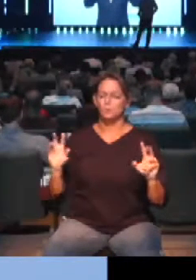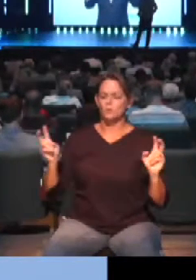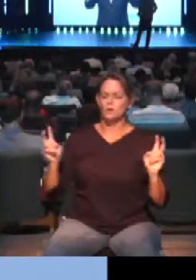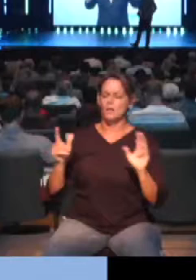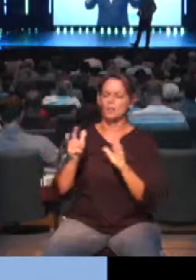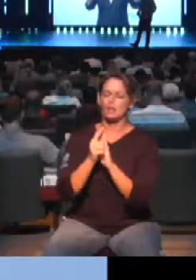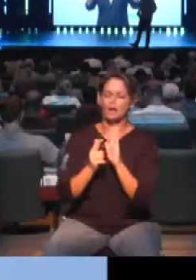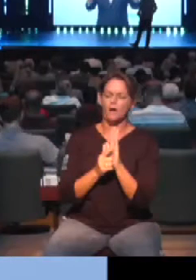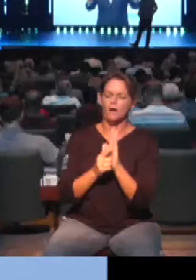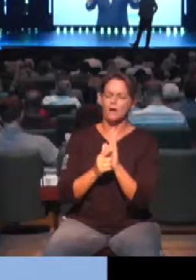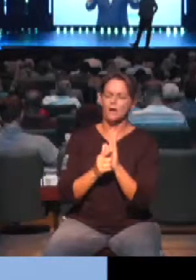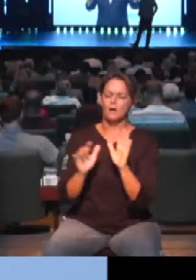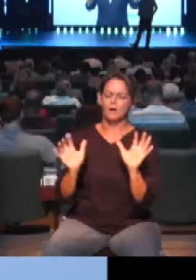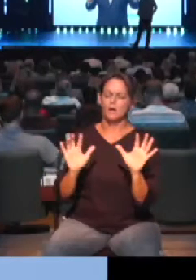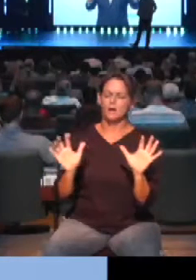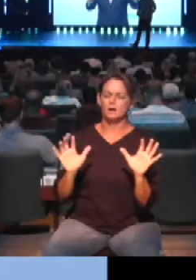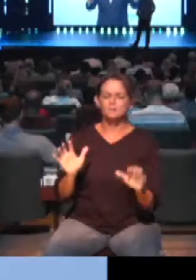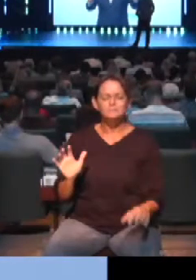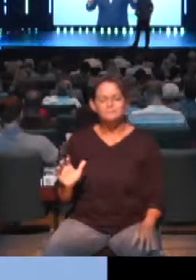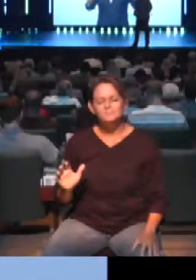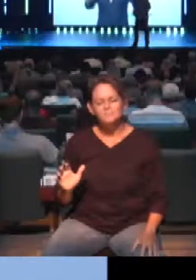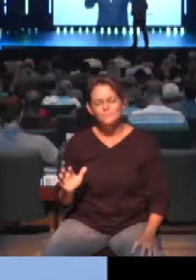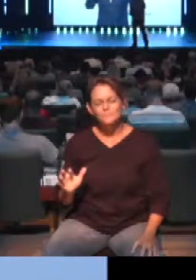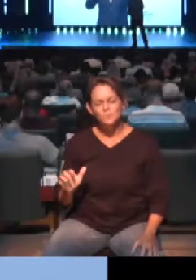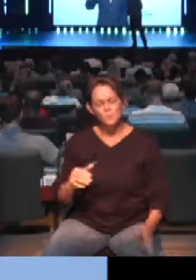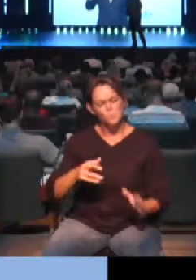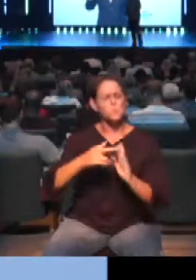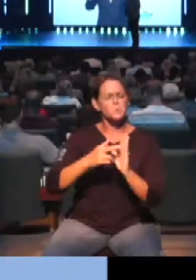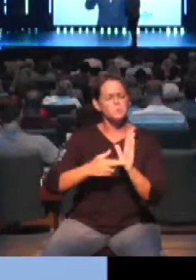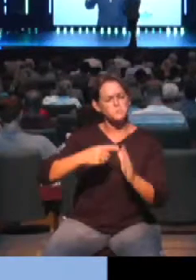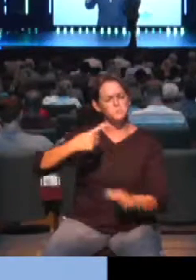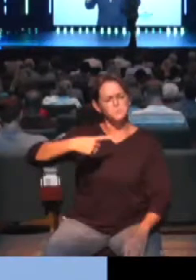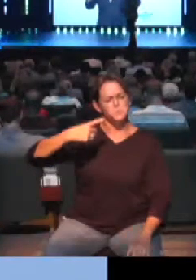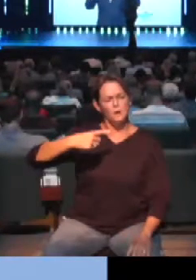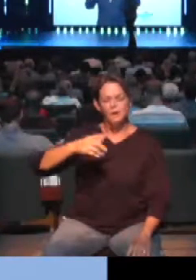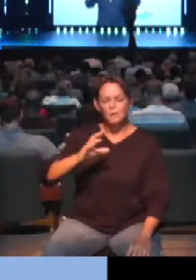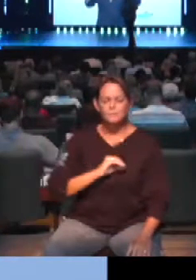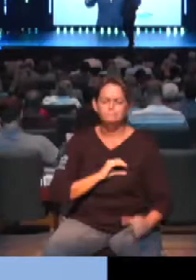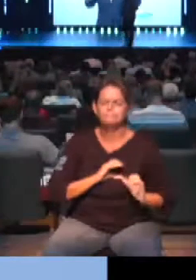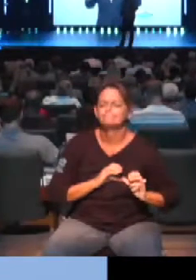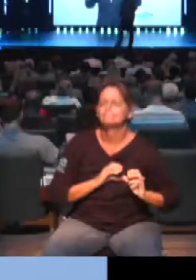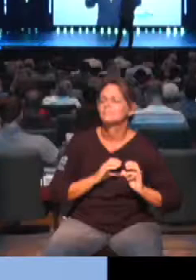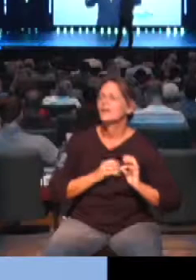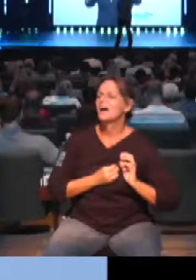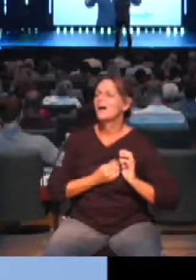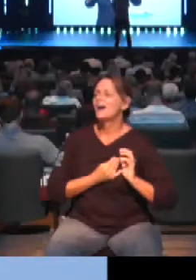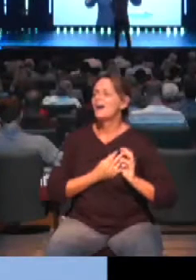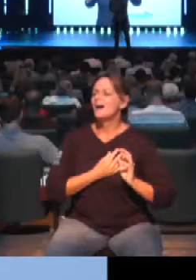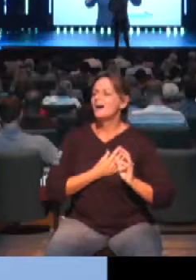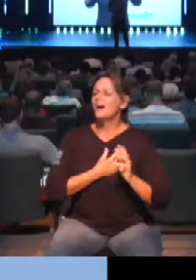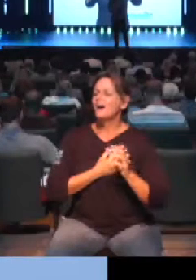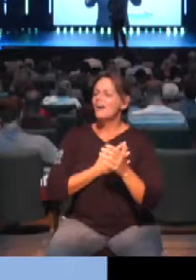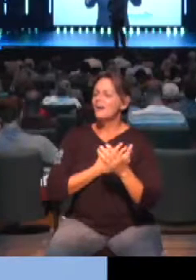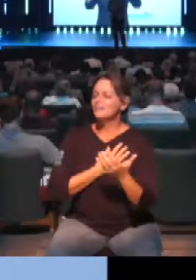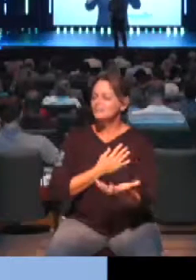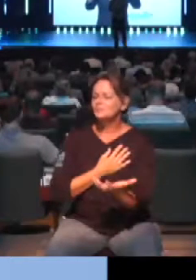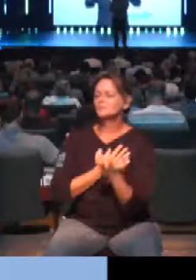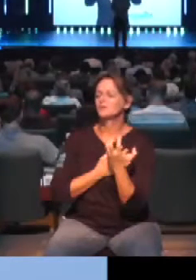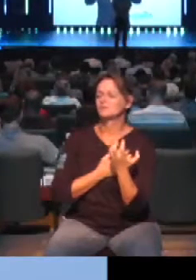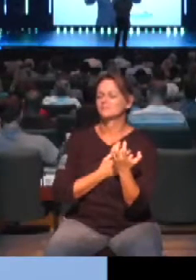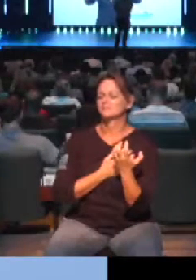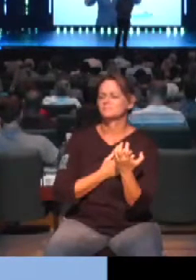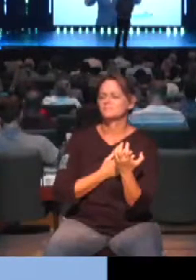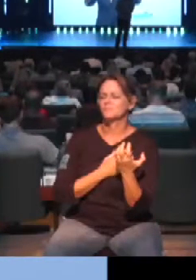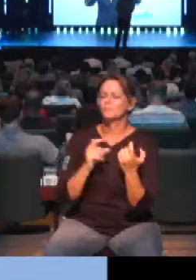law, a legalistic thing that we do. It will be out of the joy and gratitude of our hearts that